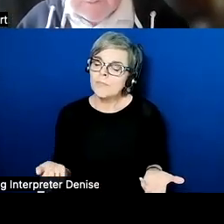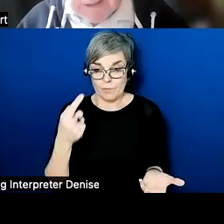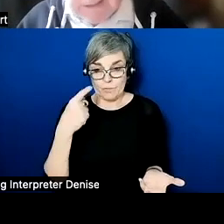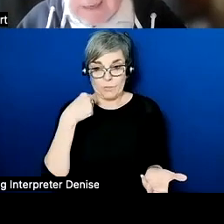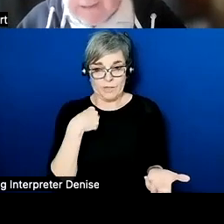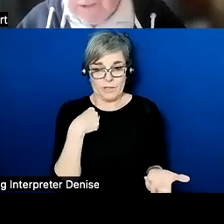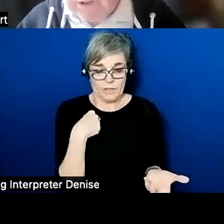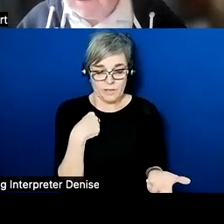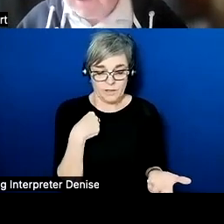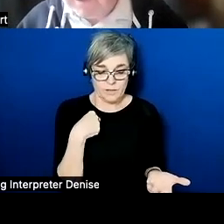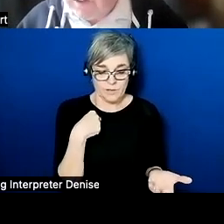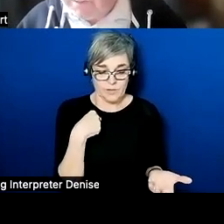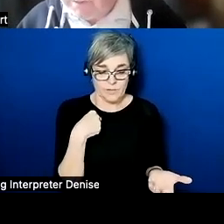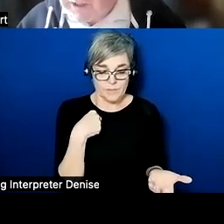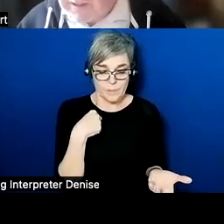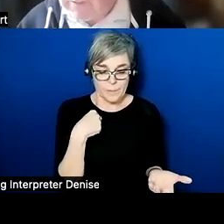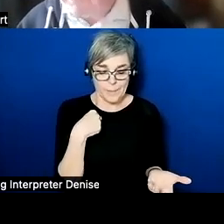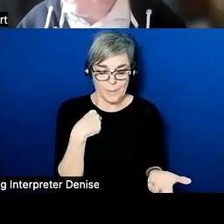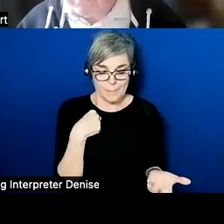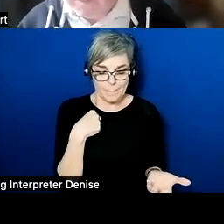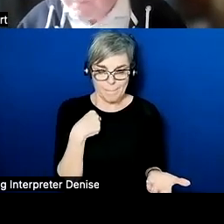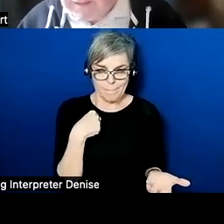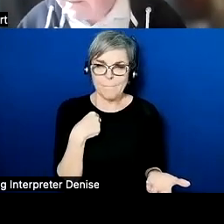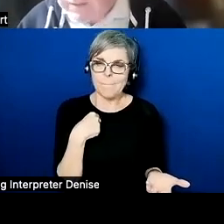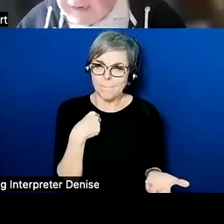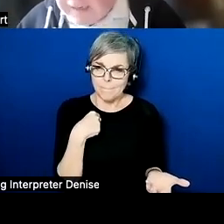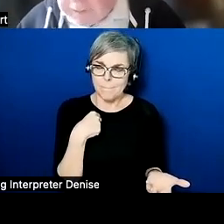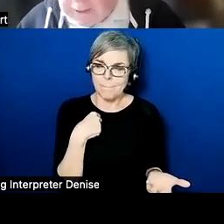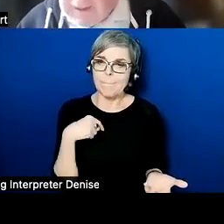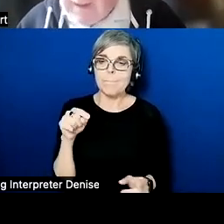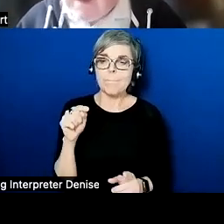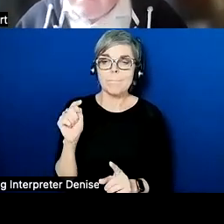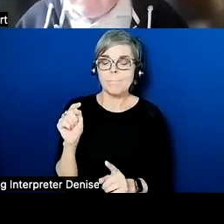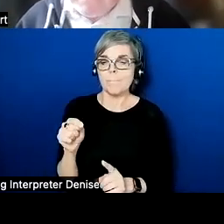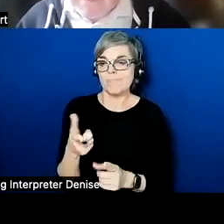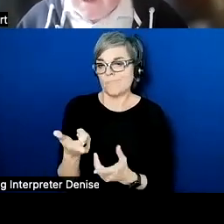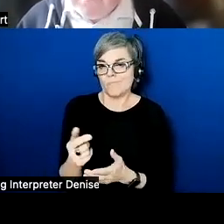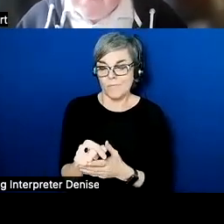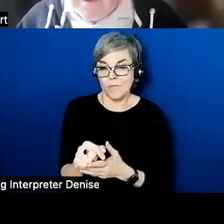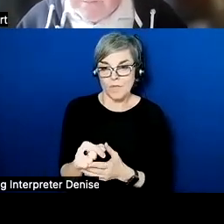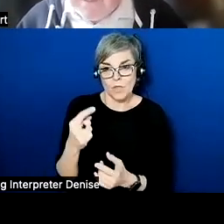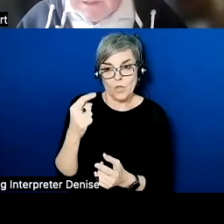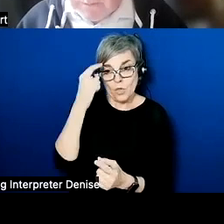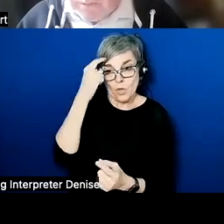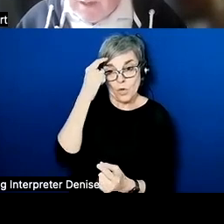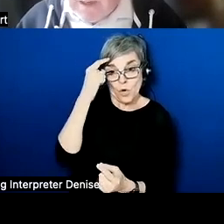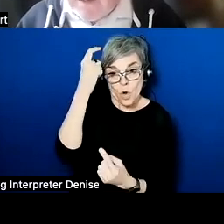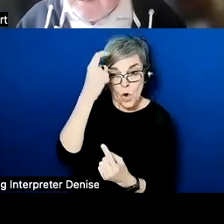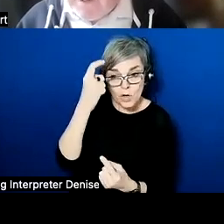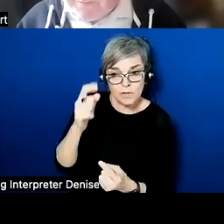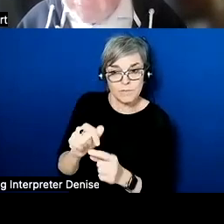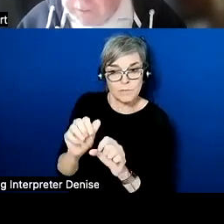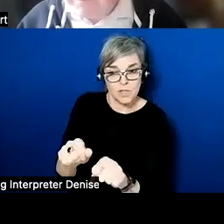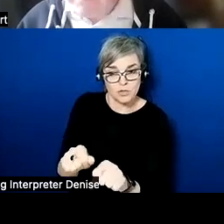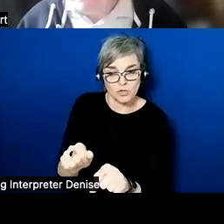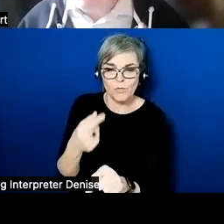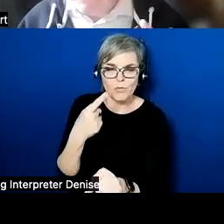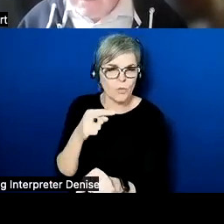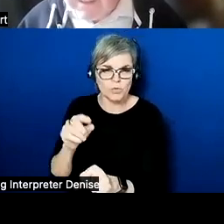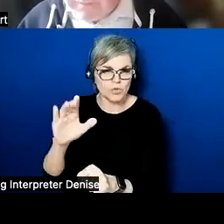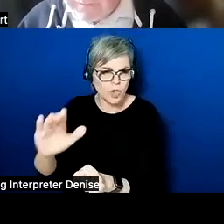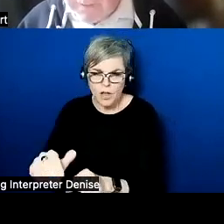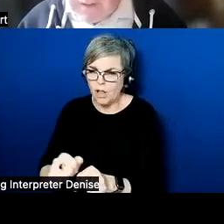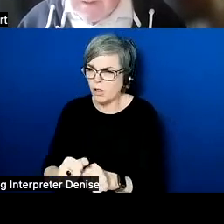cognitive potentials of a child or a person, anybody, they become visible if you first have